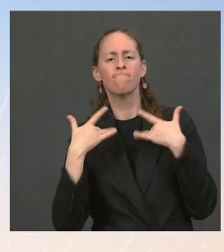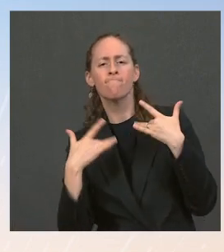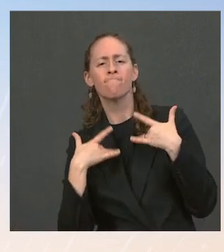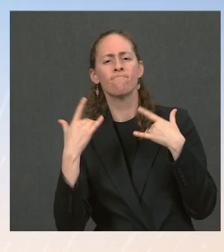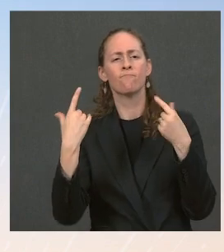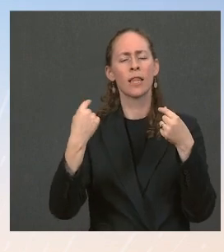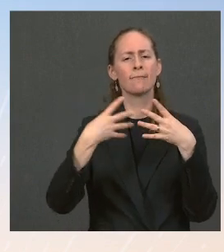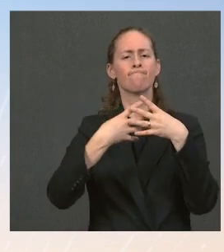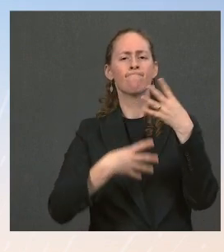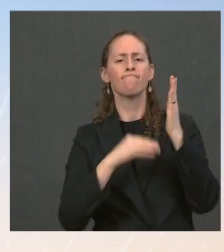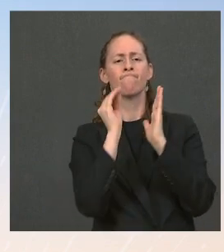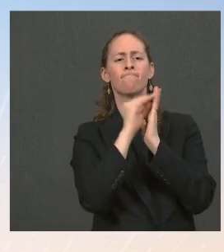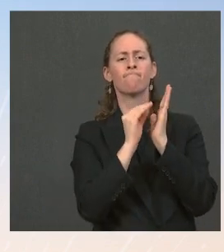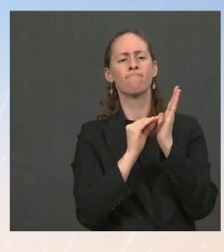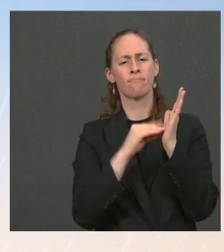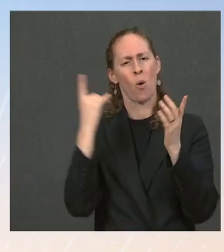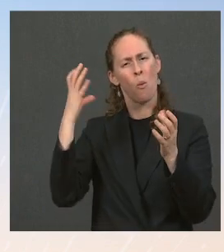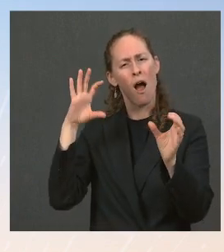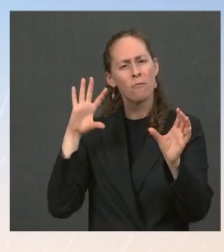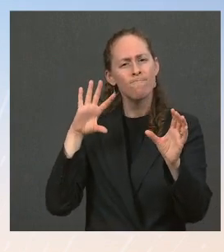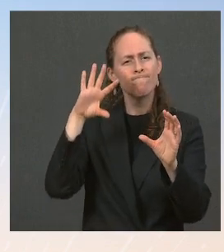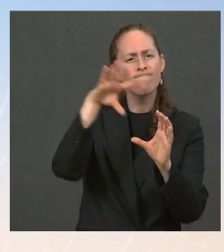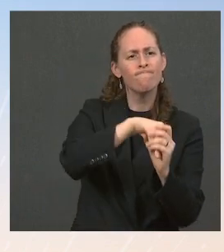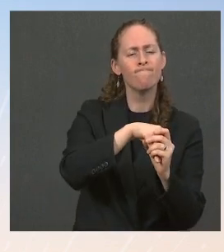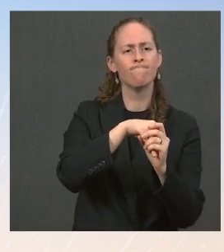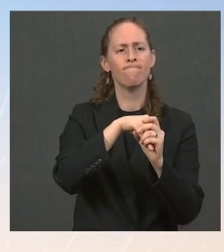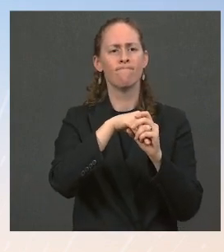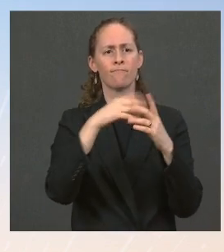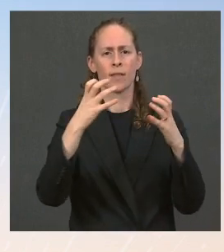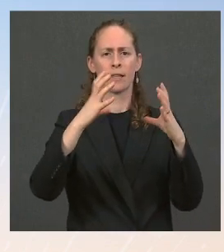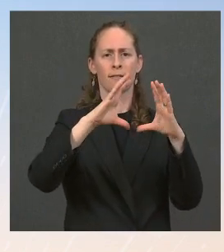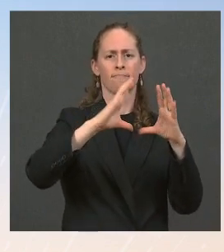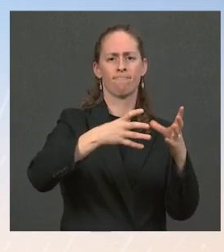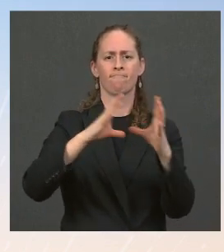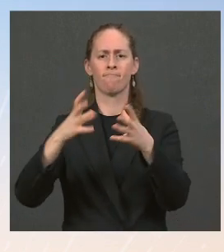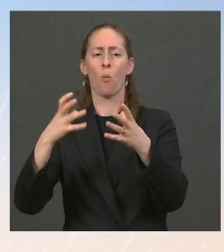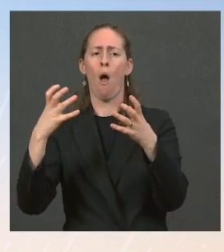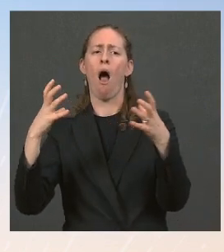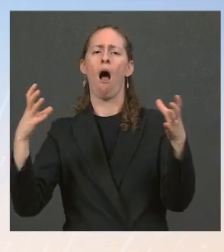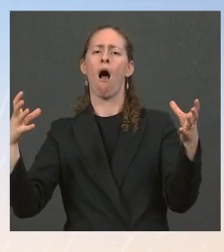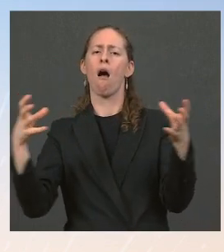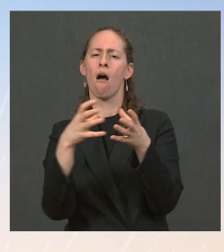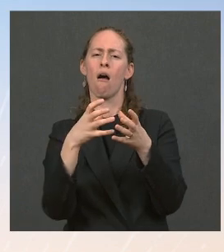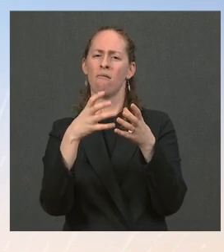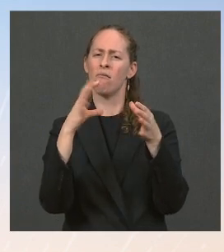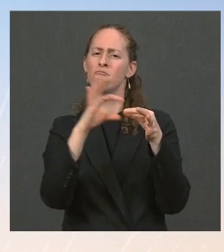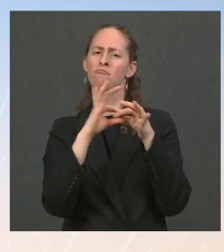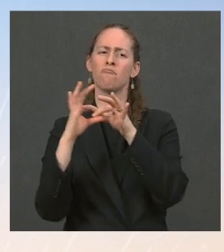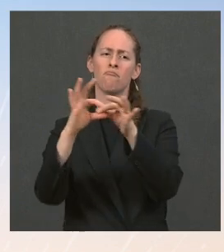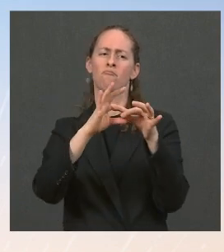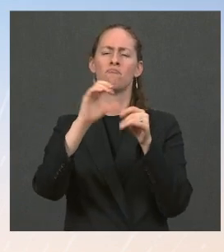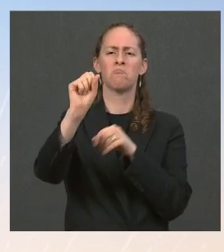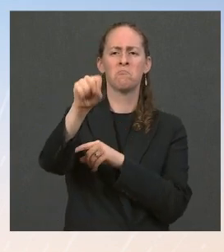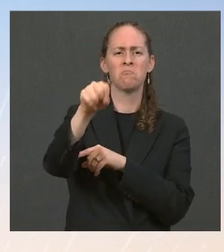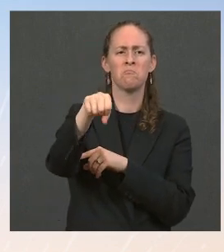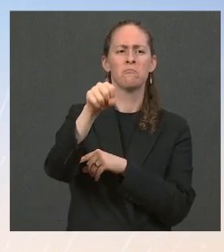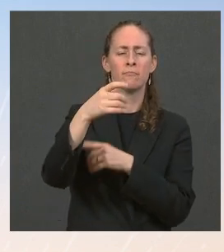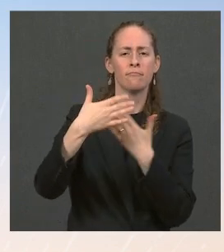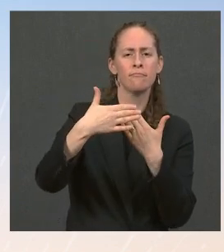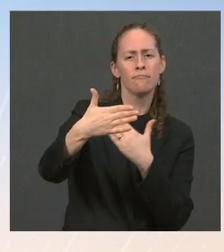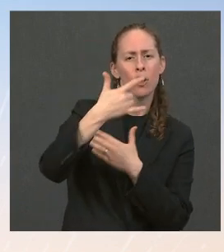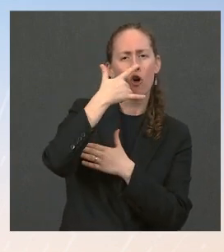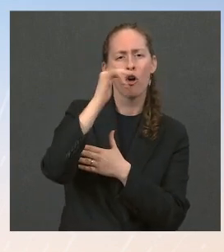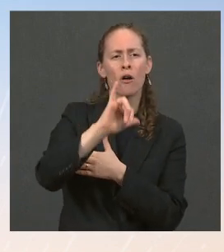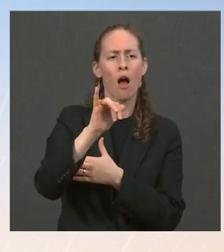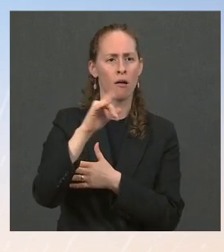and he wants to play a role in hopefully unifying members of the party around the path forward. And he felt this was the most constructive